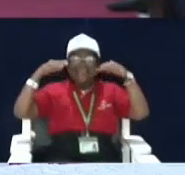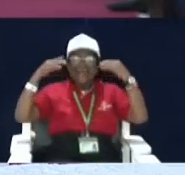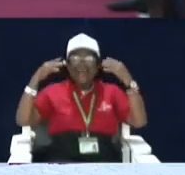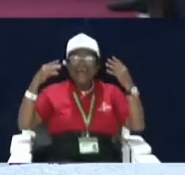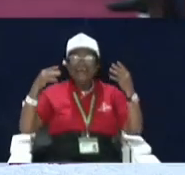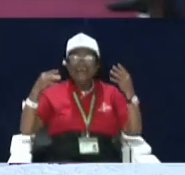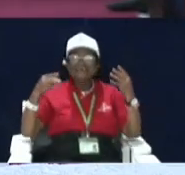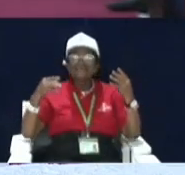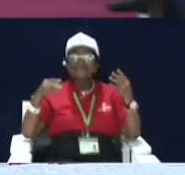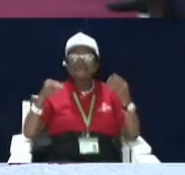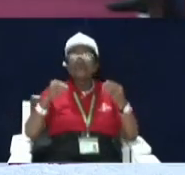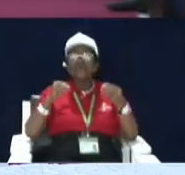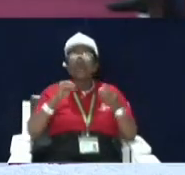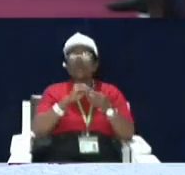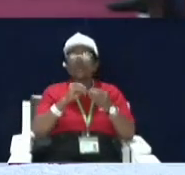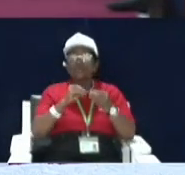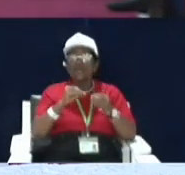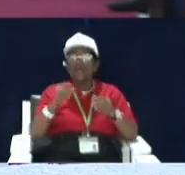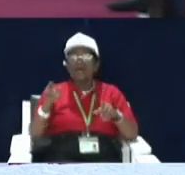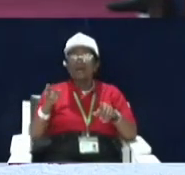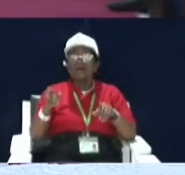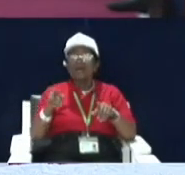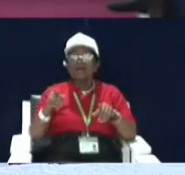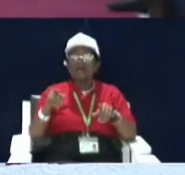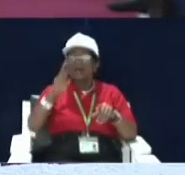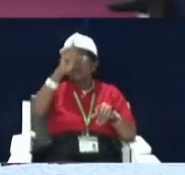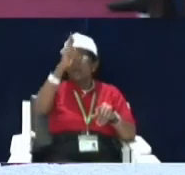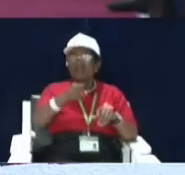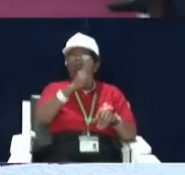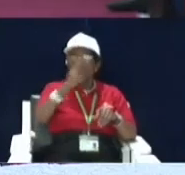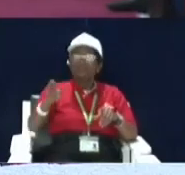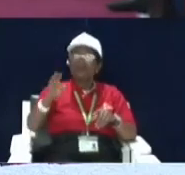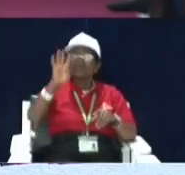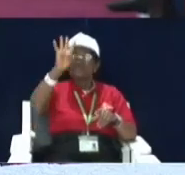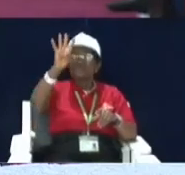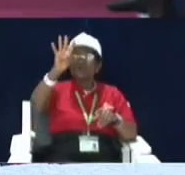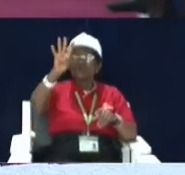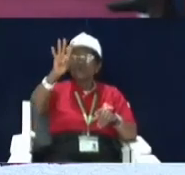discover in Romans chapter 4, verse 19, Romans 4, 19,